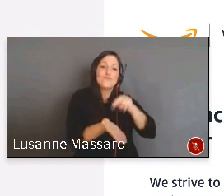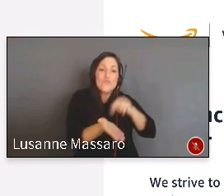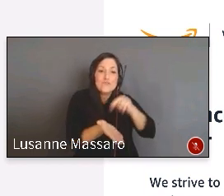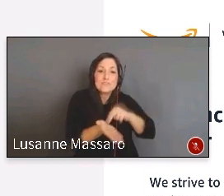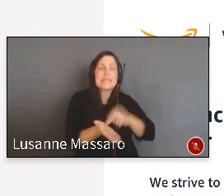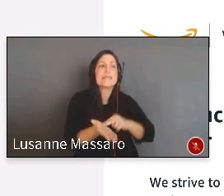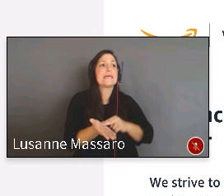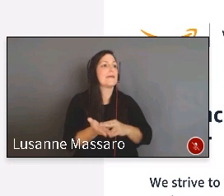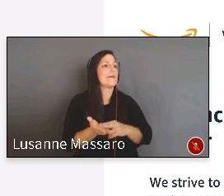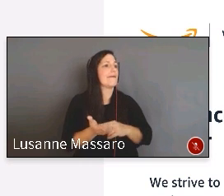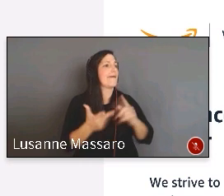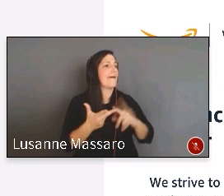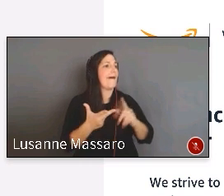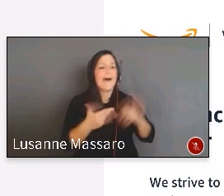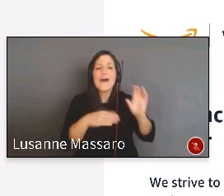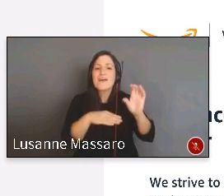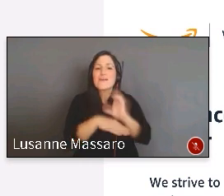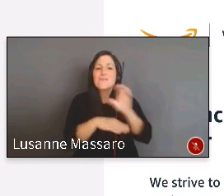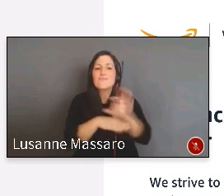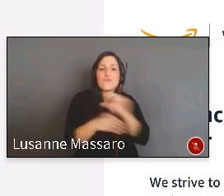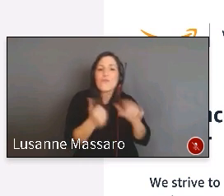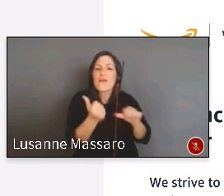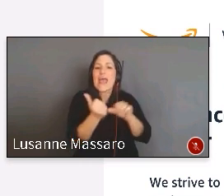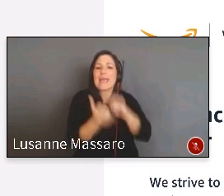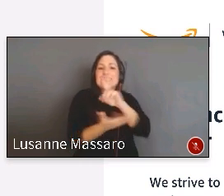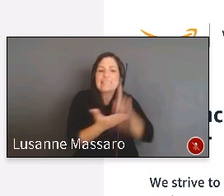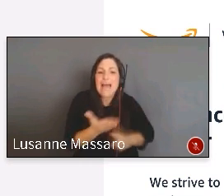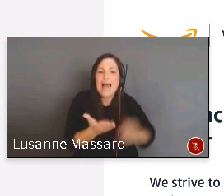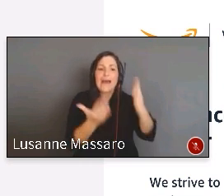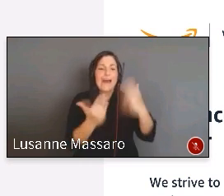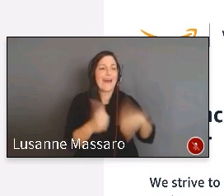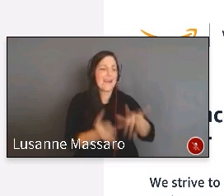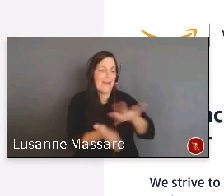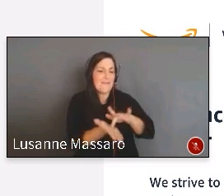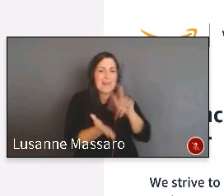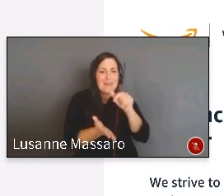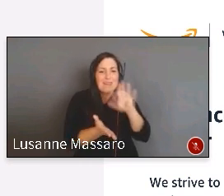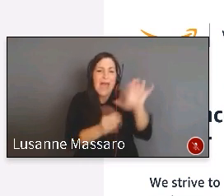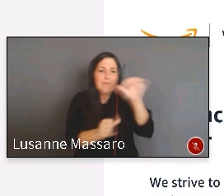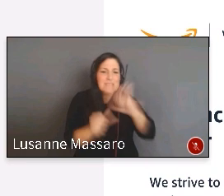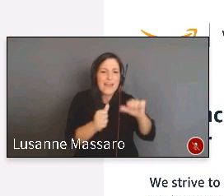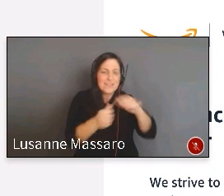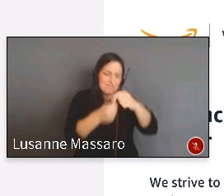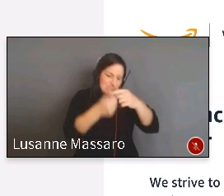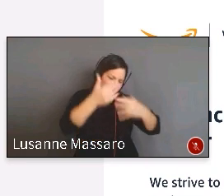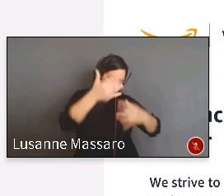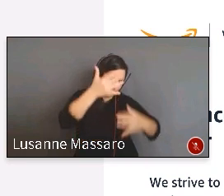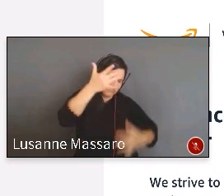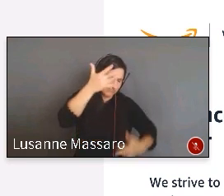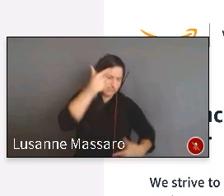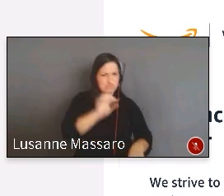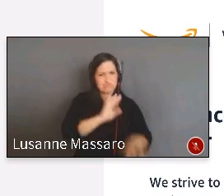have computer aid design, medical lab science, you name it, it's